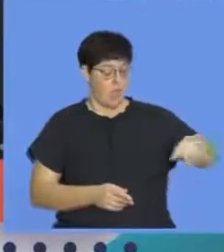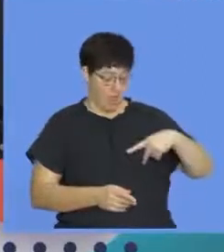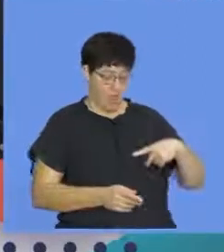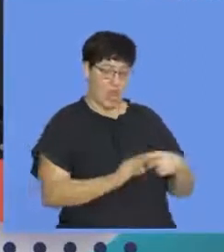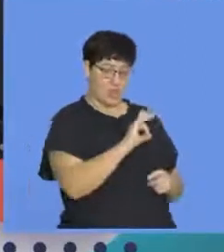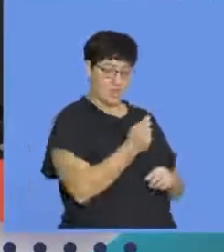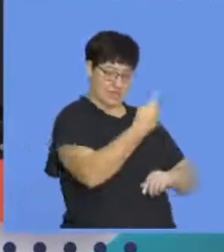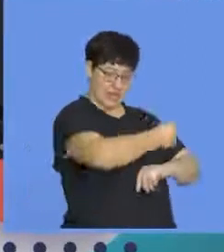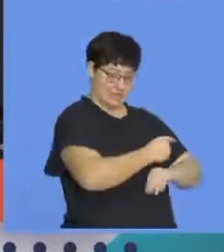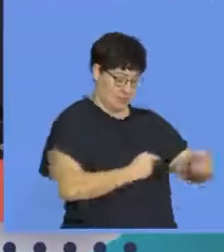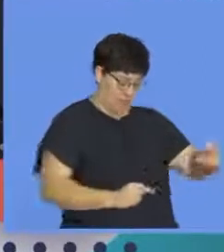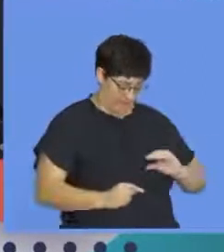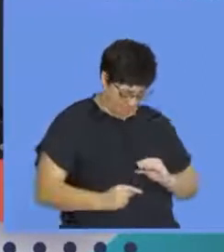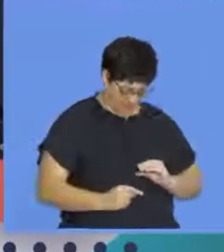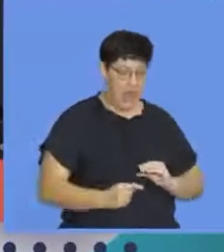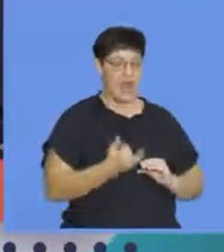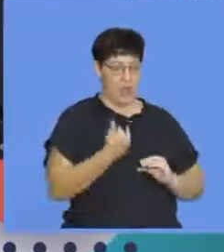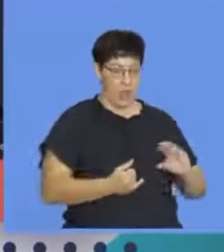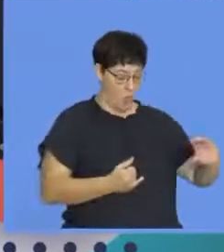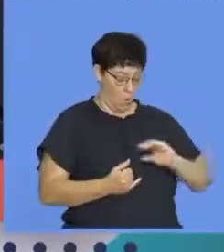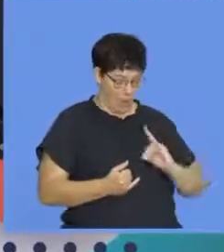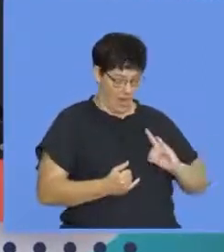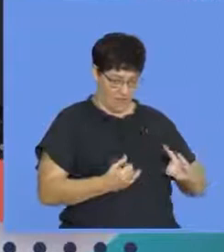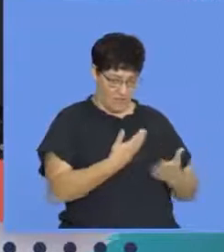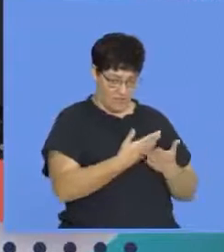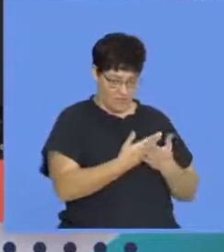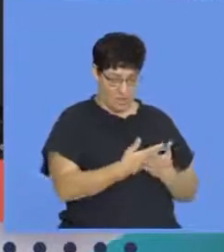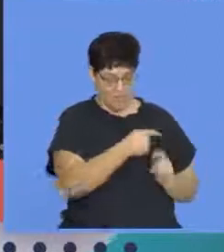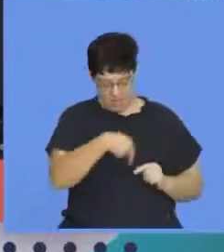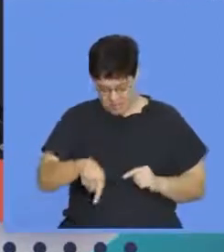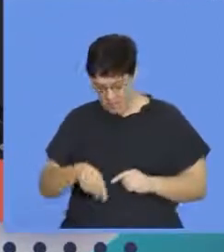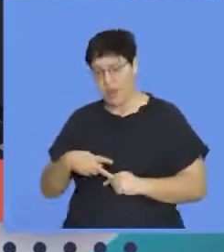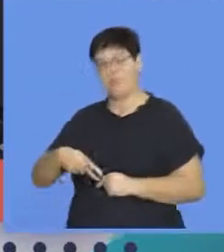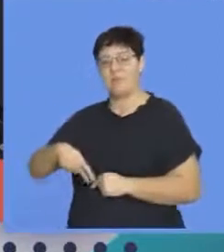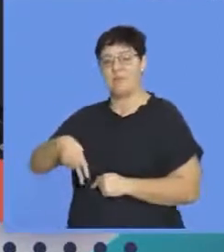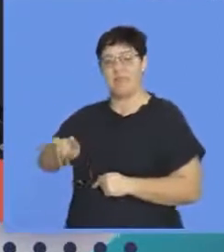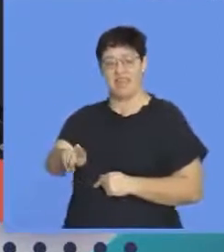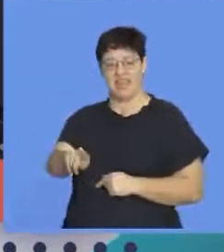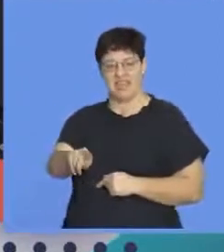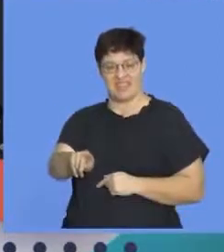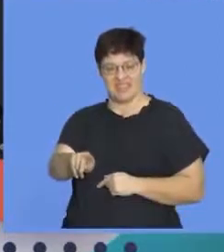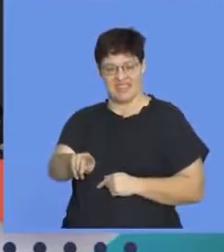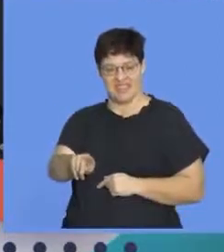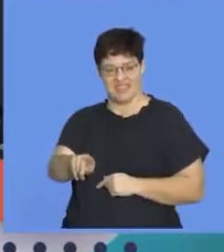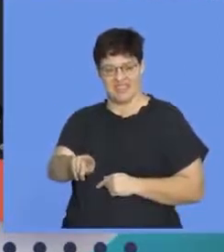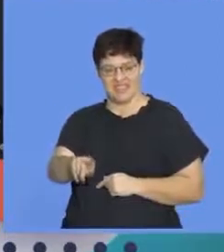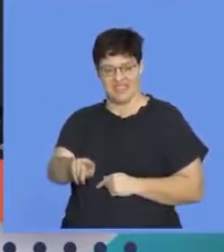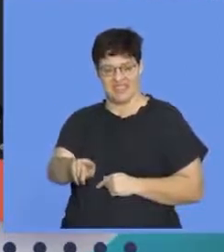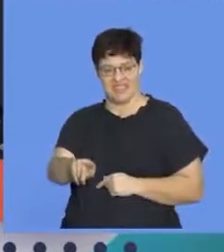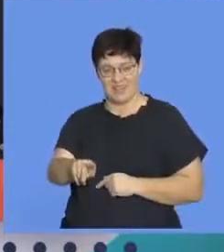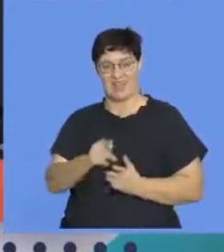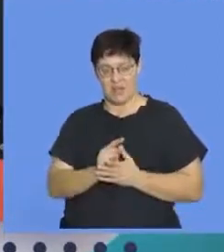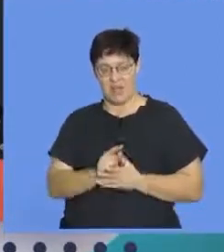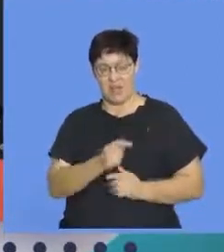within 30 days, so you have the cash available to meet your obligations, and therefore the